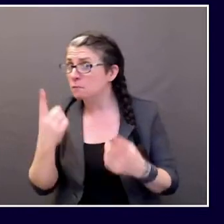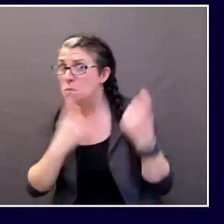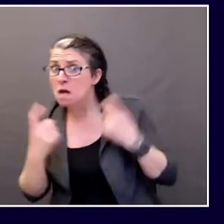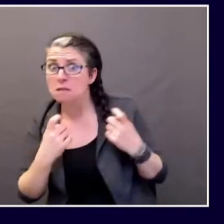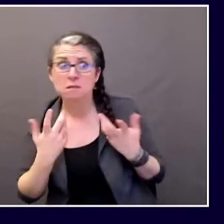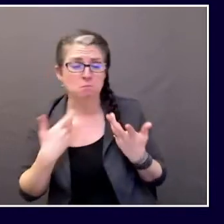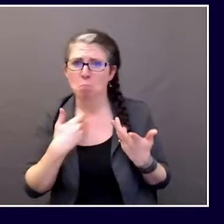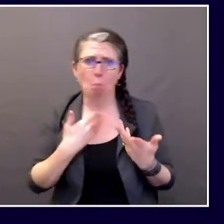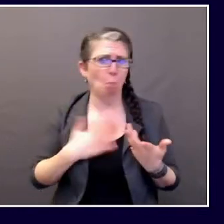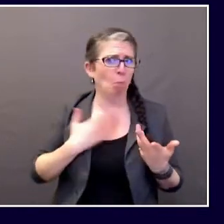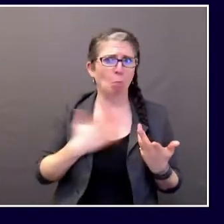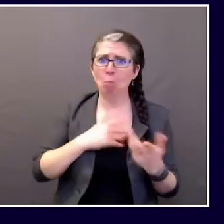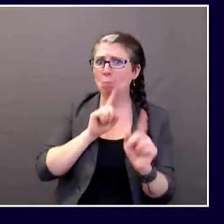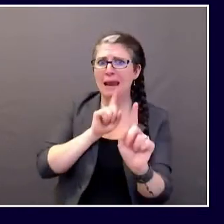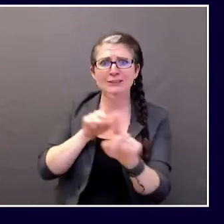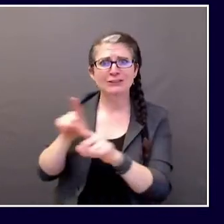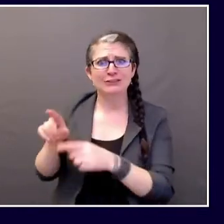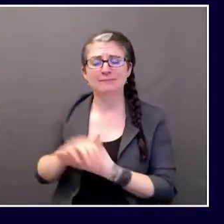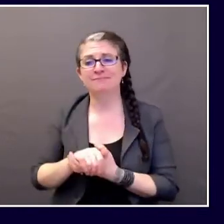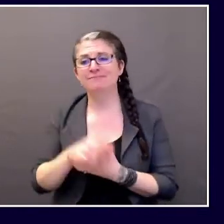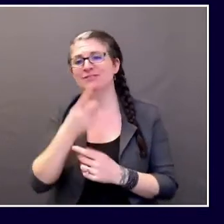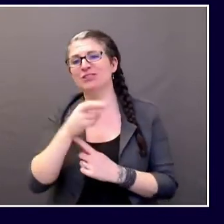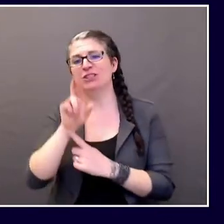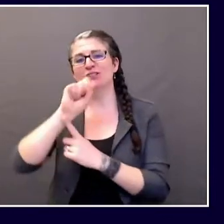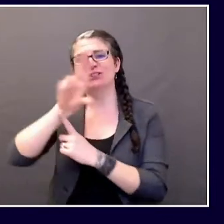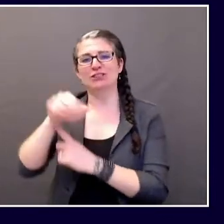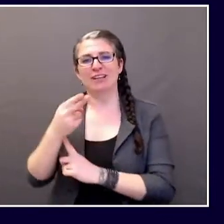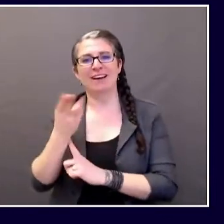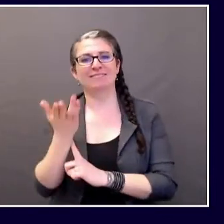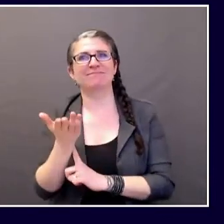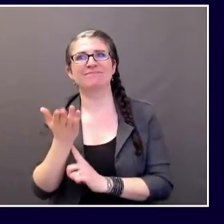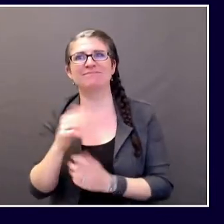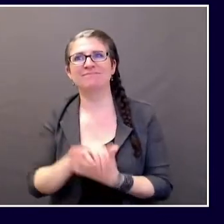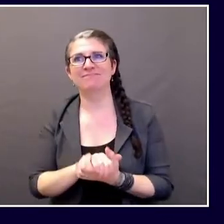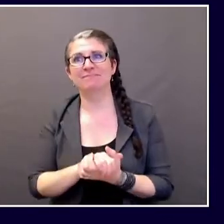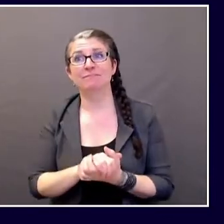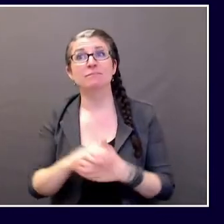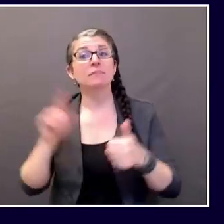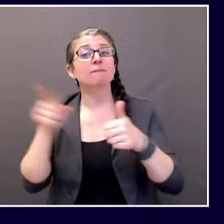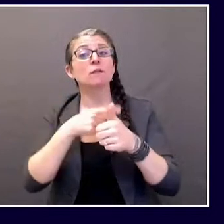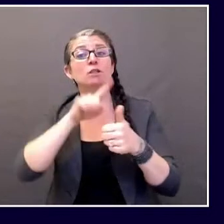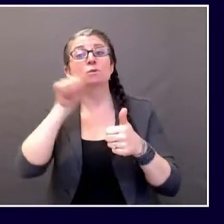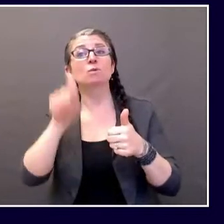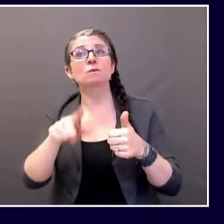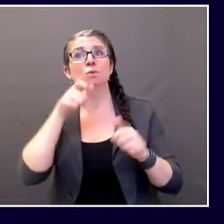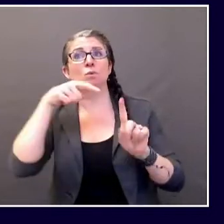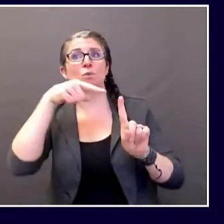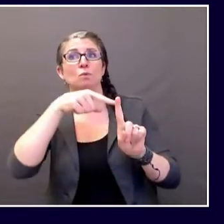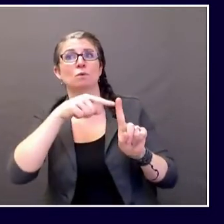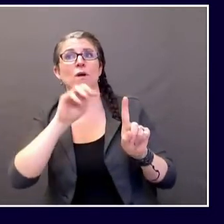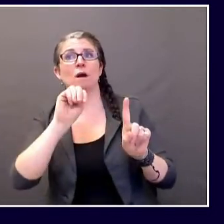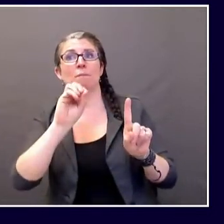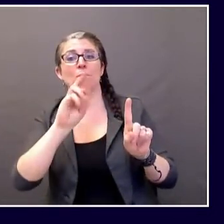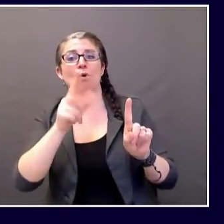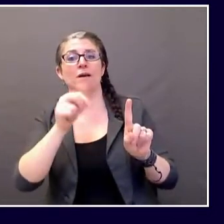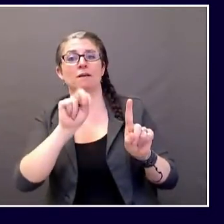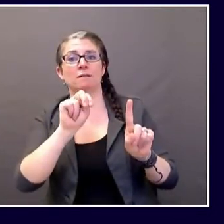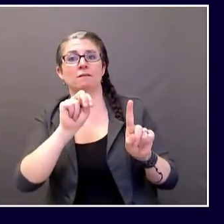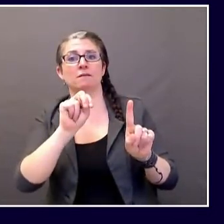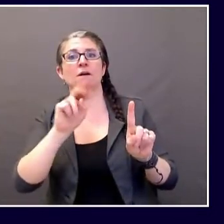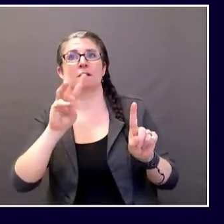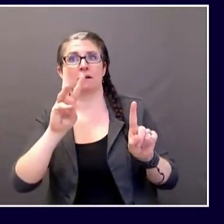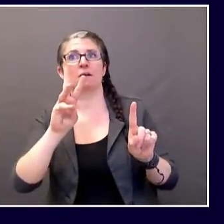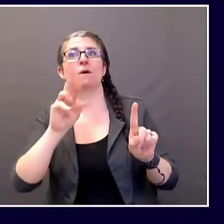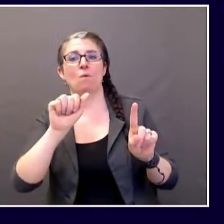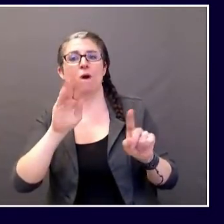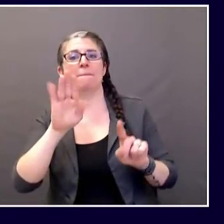And with that, we will turn over to our colleagues in the media. The first question for the afternoon goes to Morgan from WABI. Dr. Shaw,